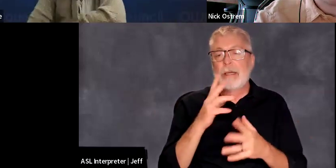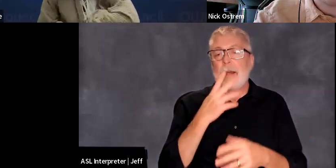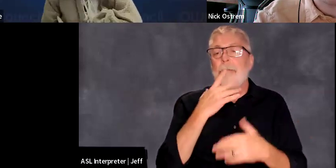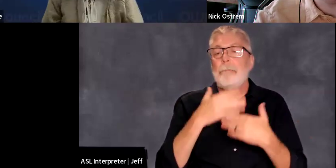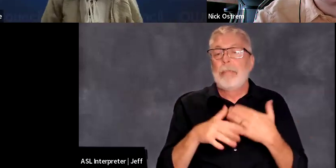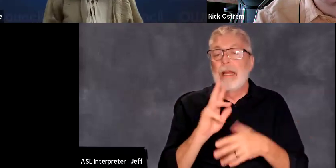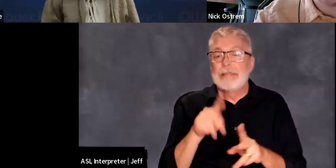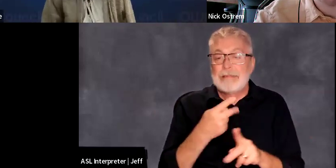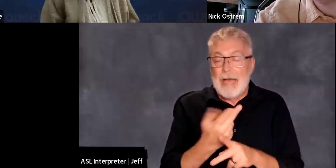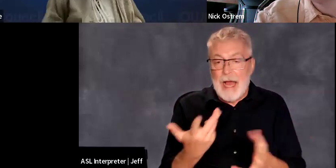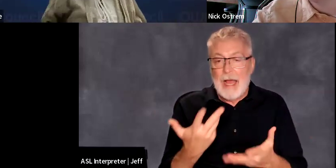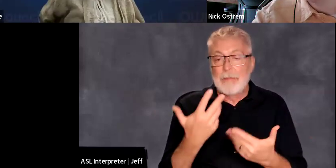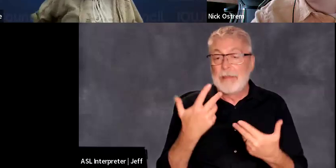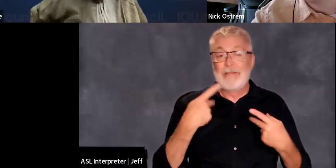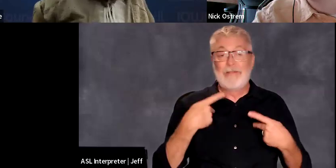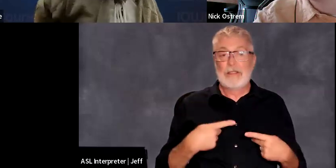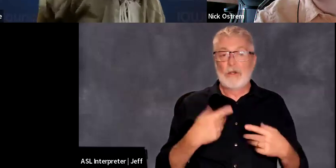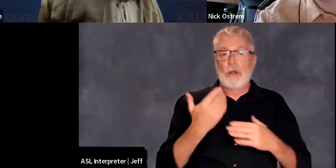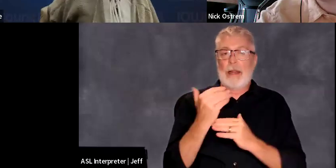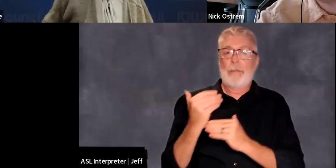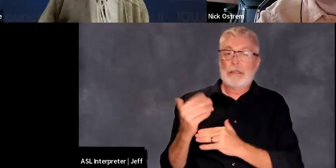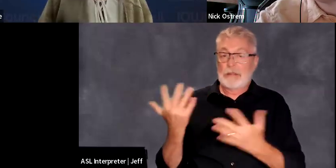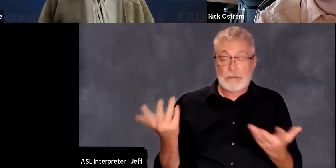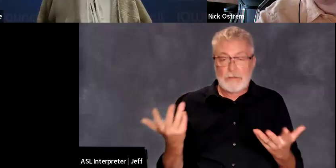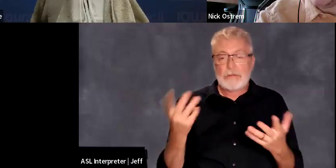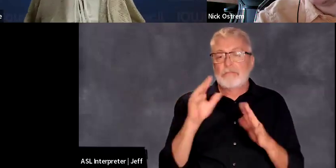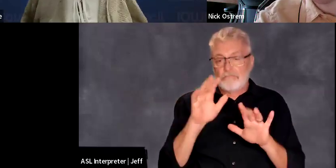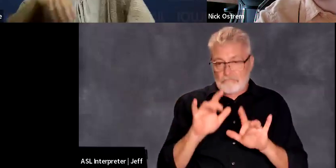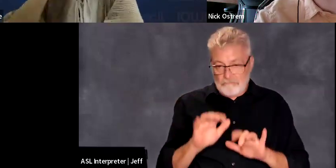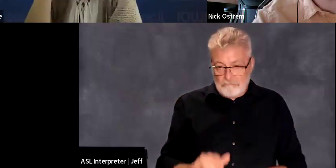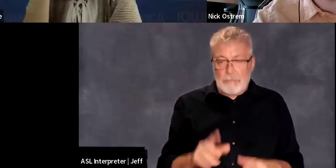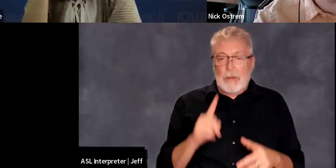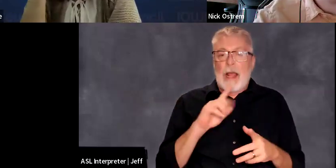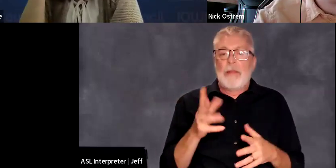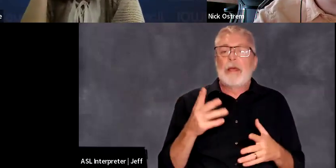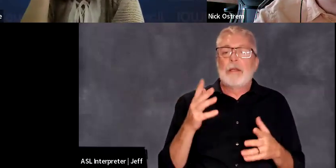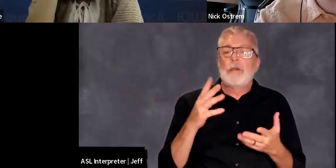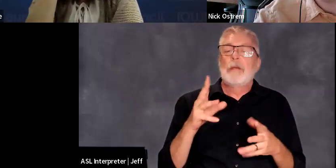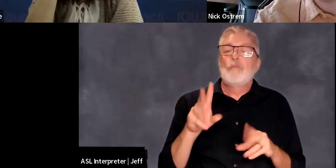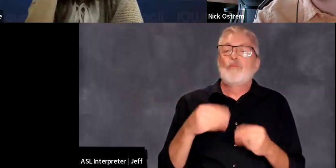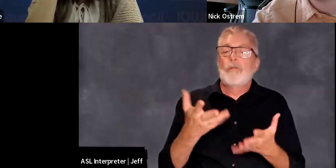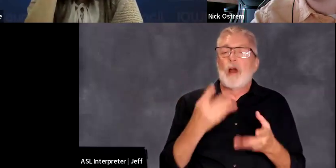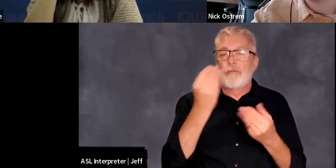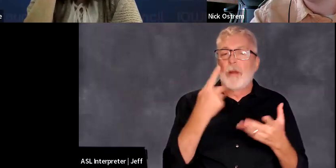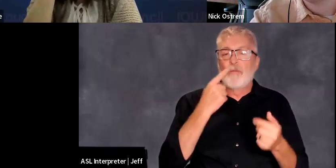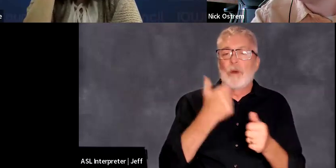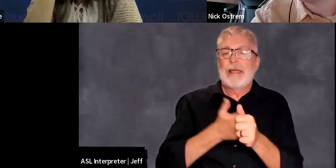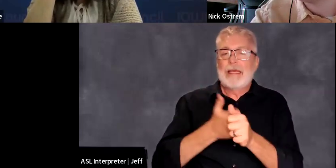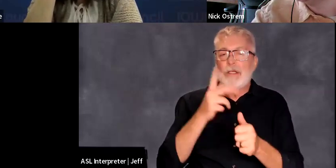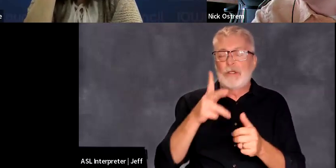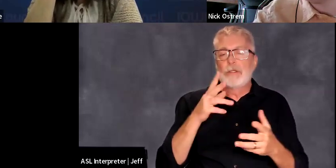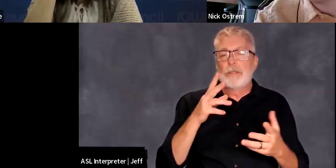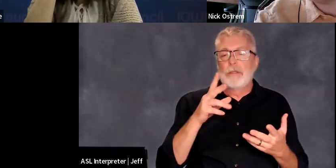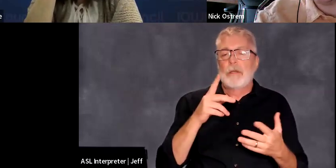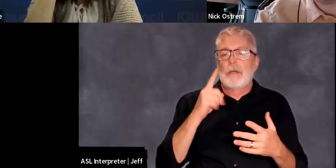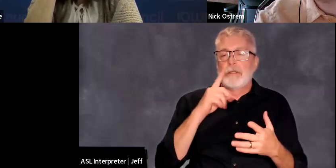physical limitations, things like that. You're also going to want provider information for your household members. So there will be